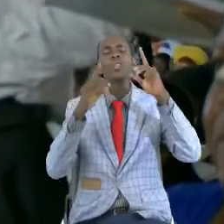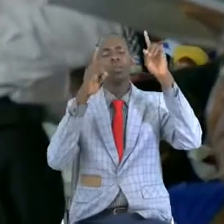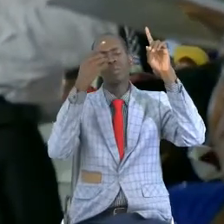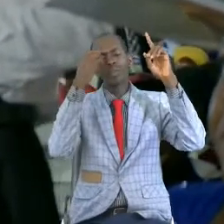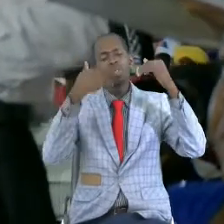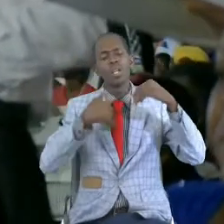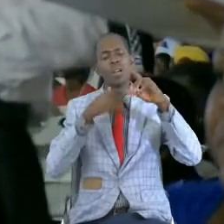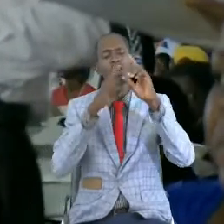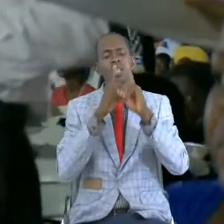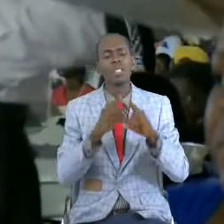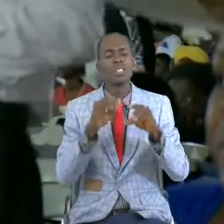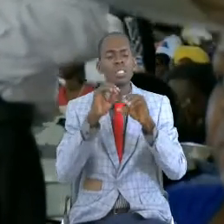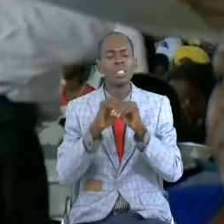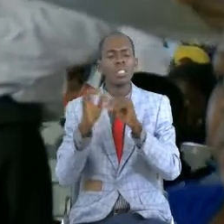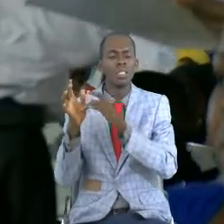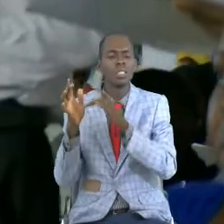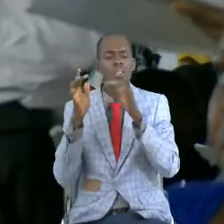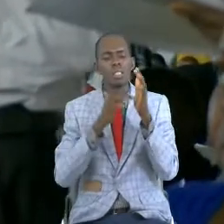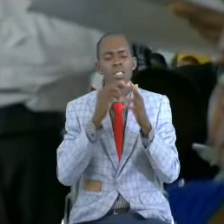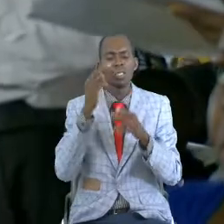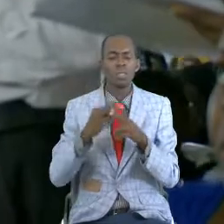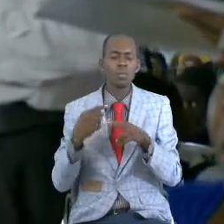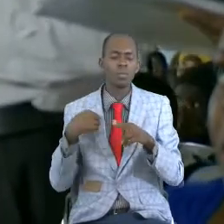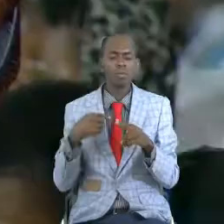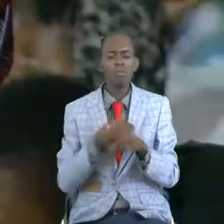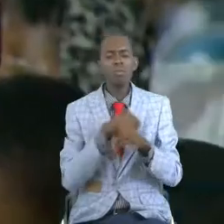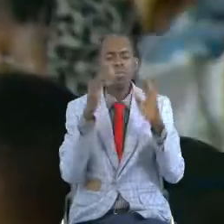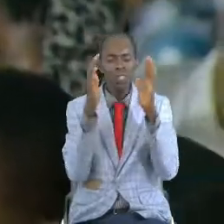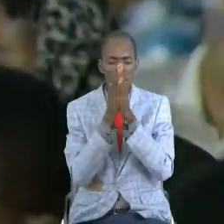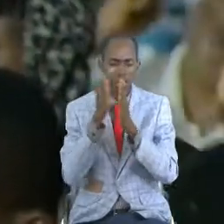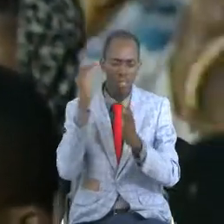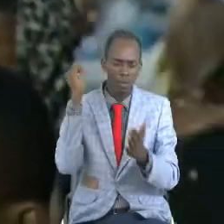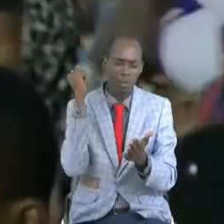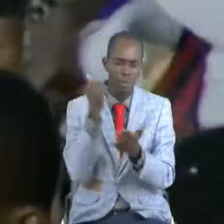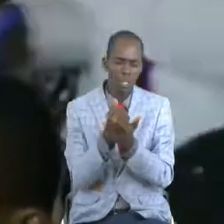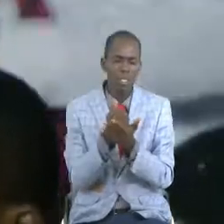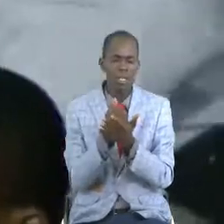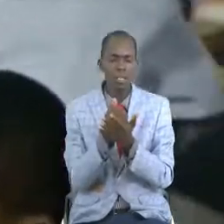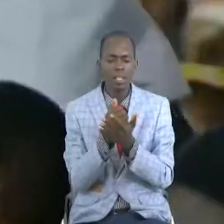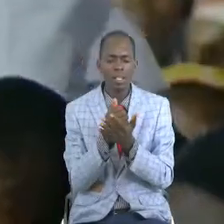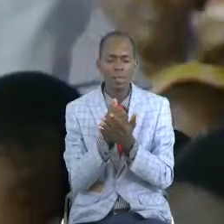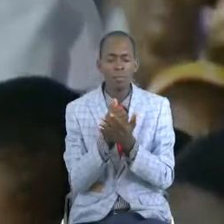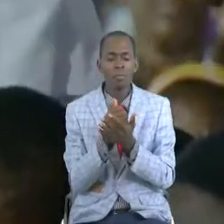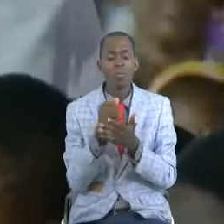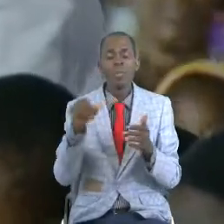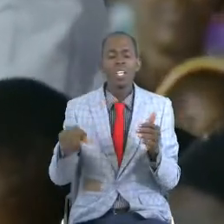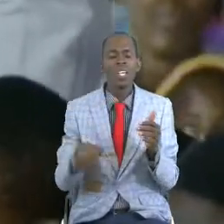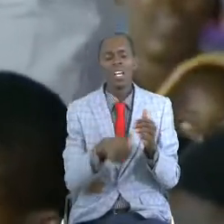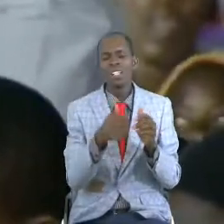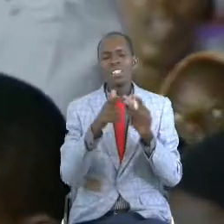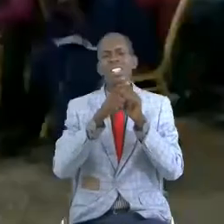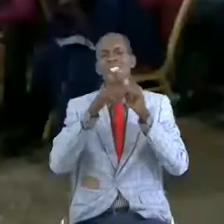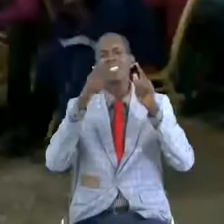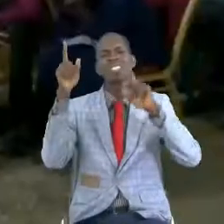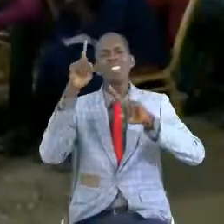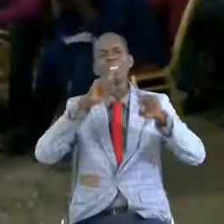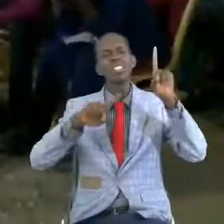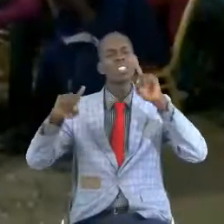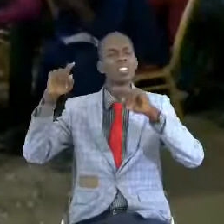jesus name we pray another amen